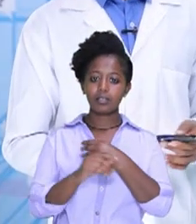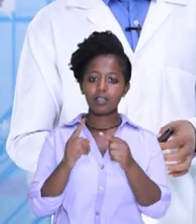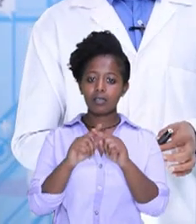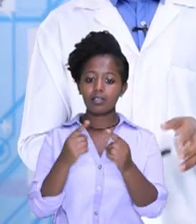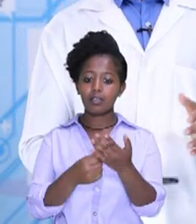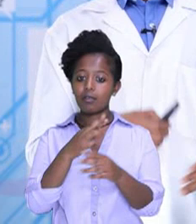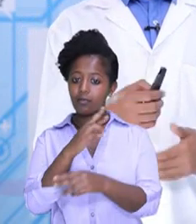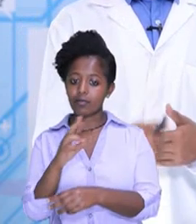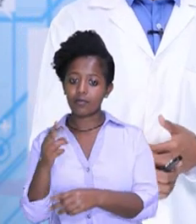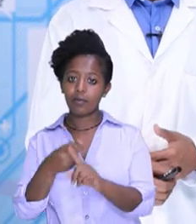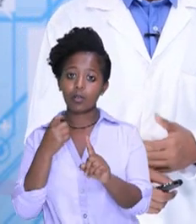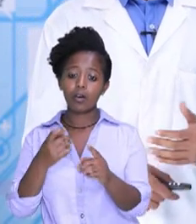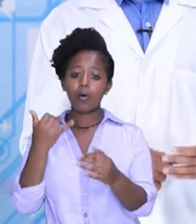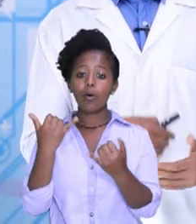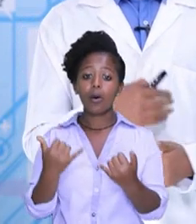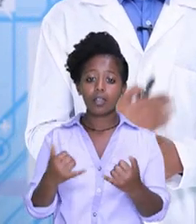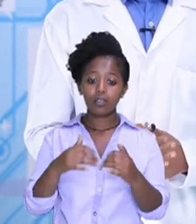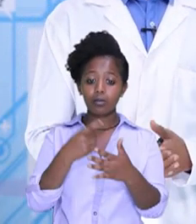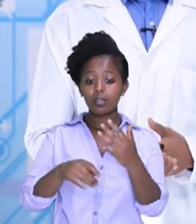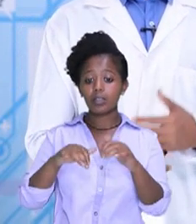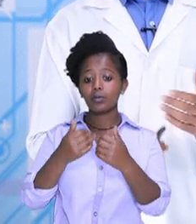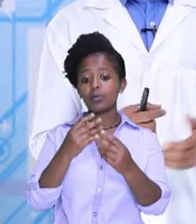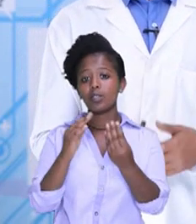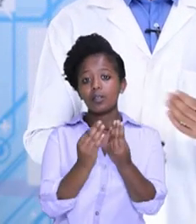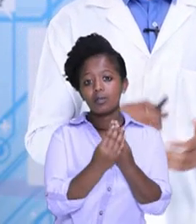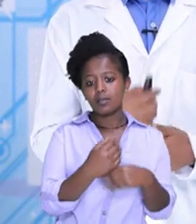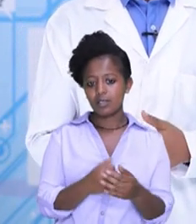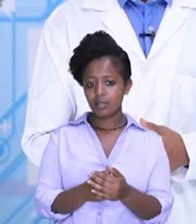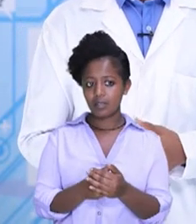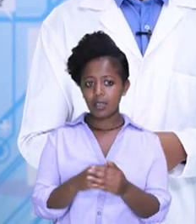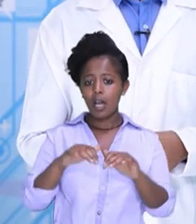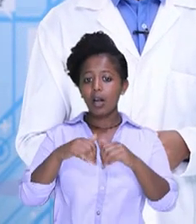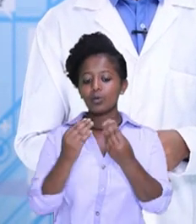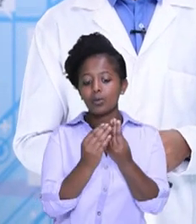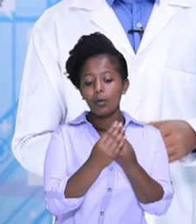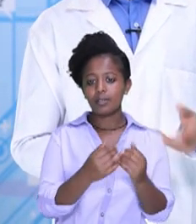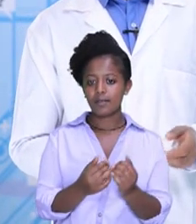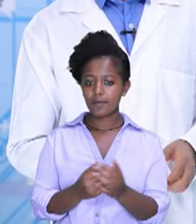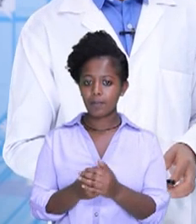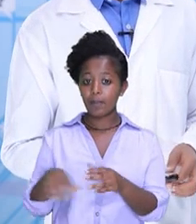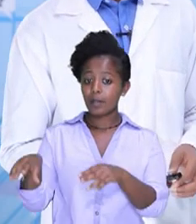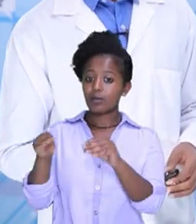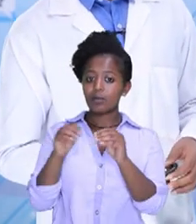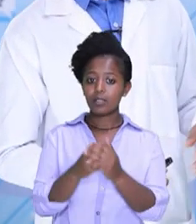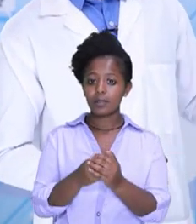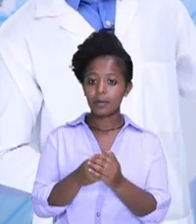Therefore, what we have to do to conserve our natural vegetation?